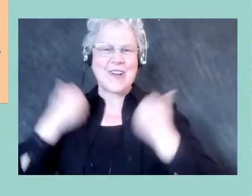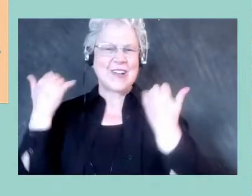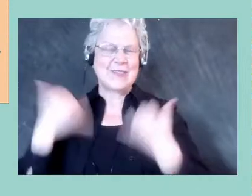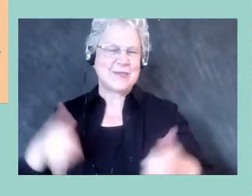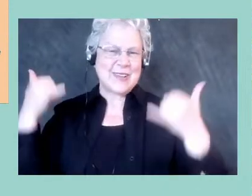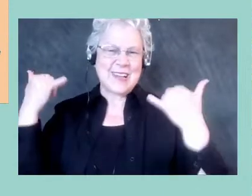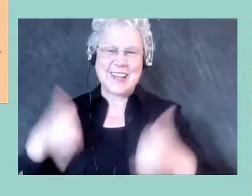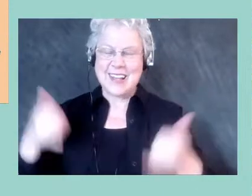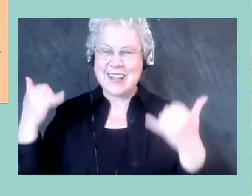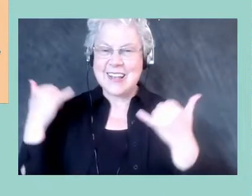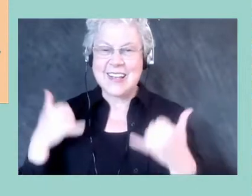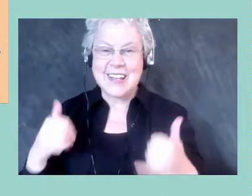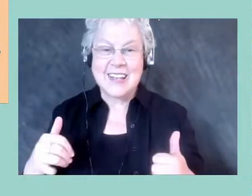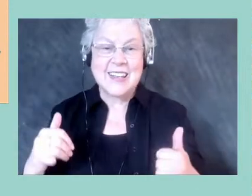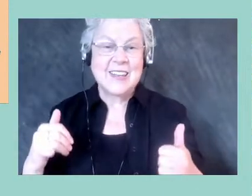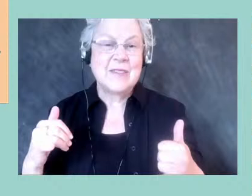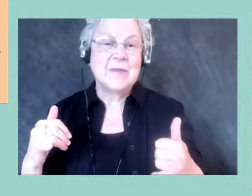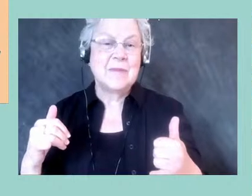streams.